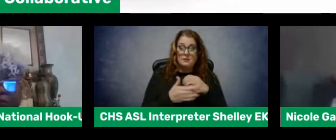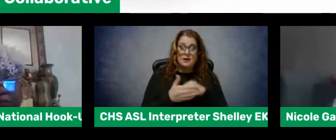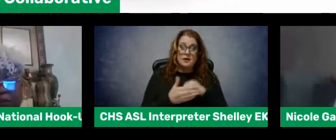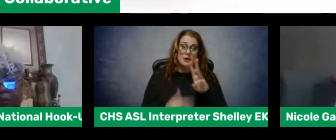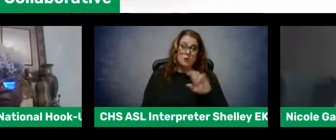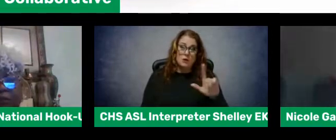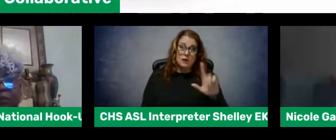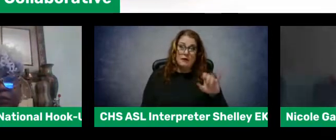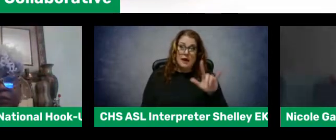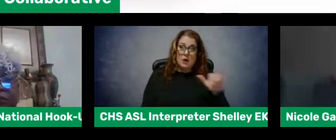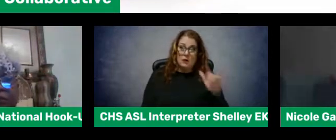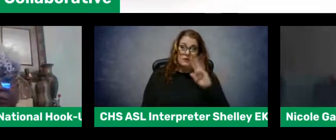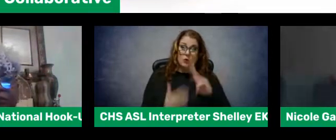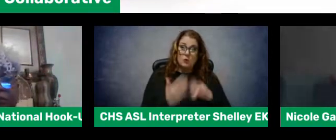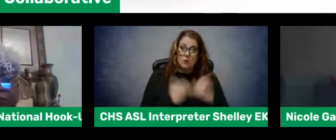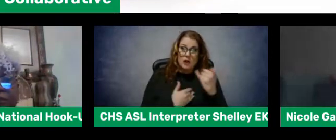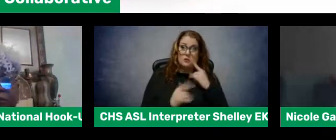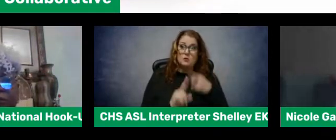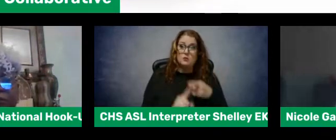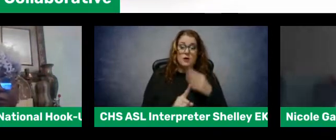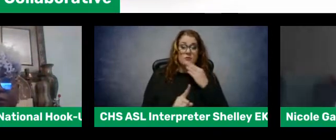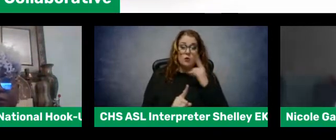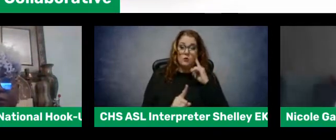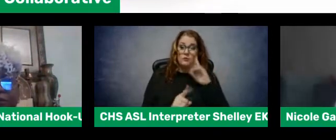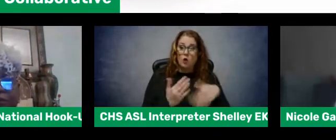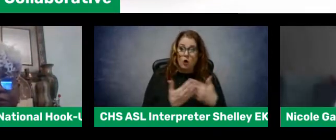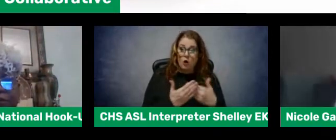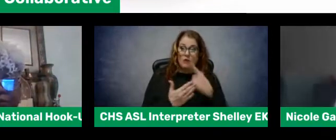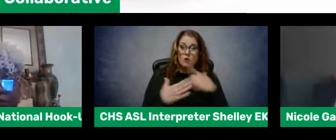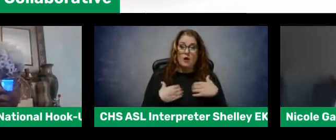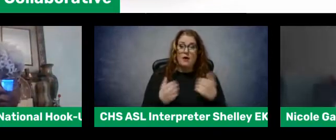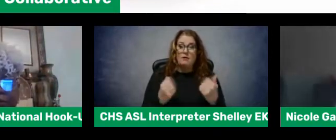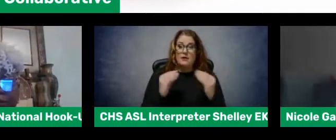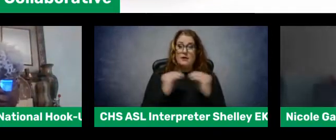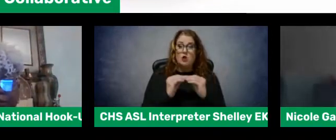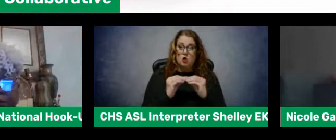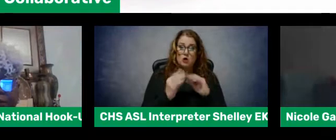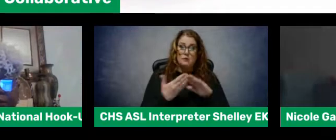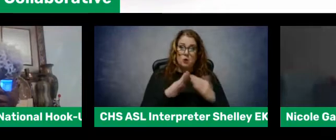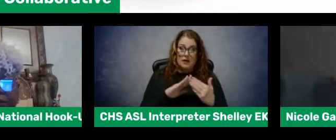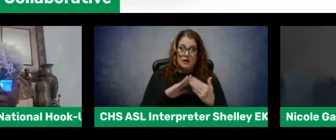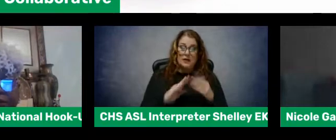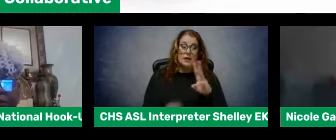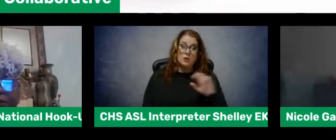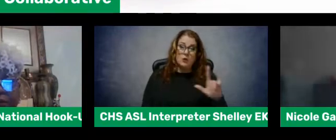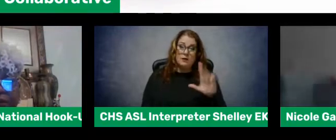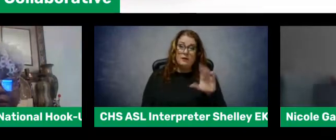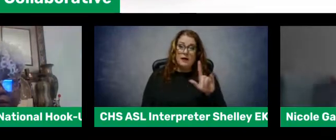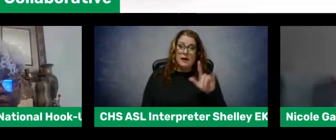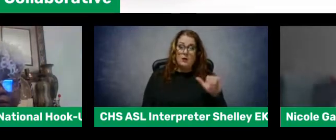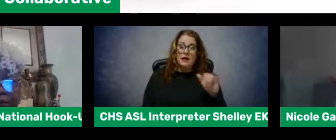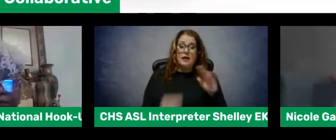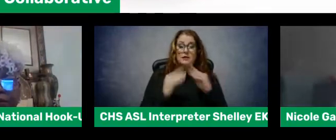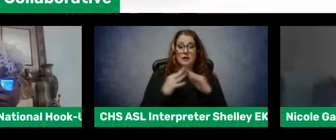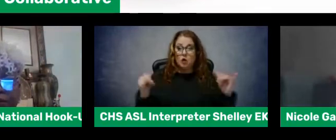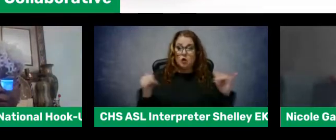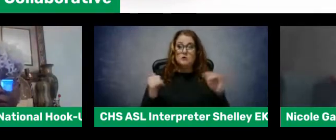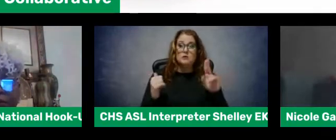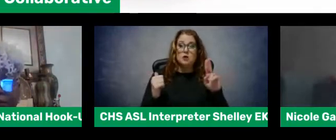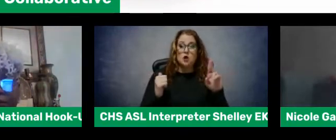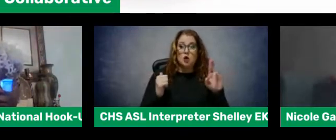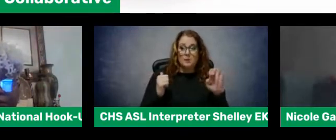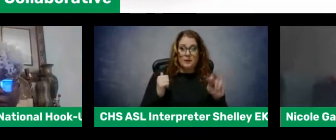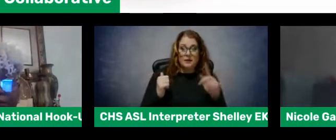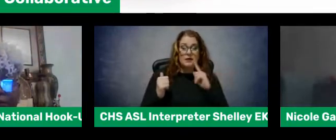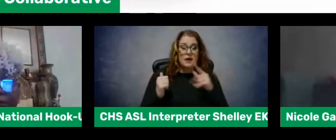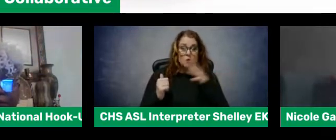project that we've coined Food for All for a Healthier Community. Will County is a very diverse urban and rural county